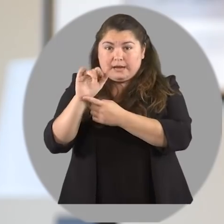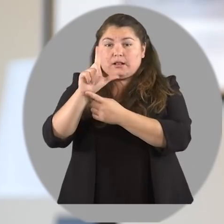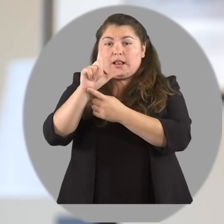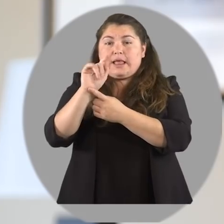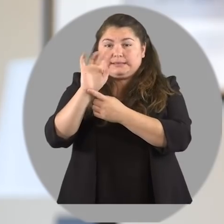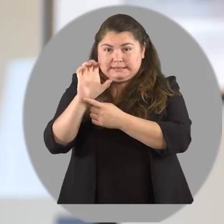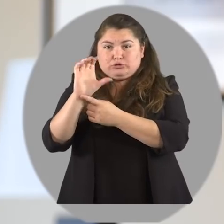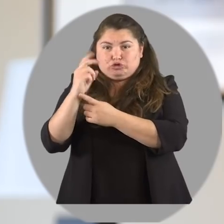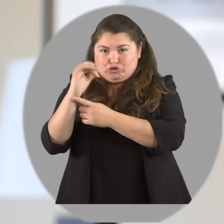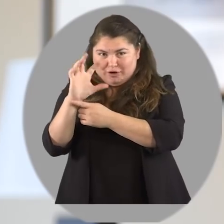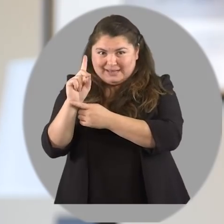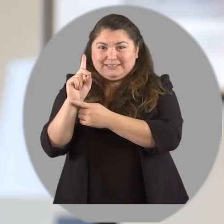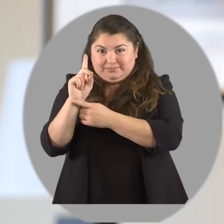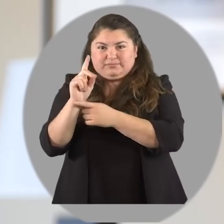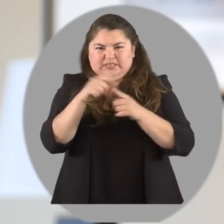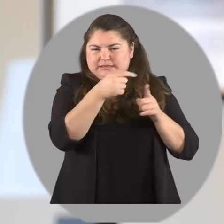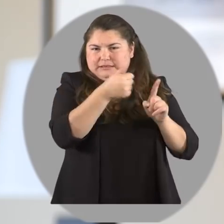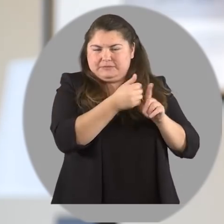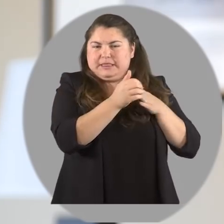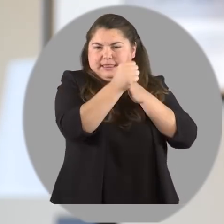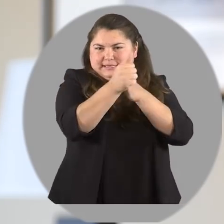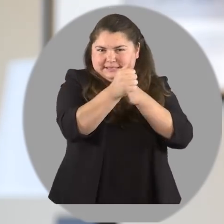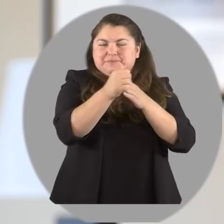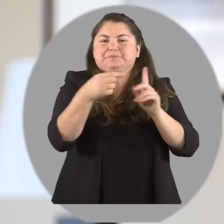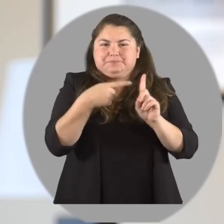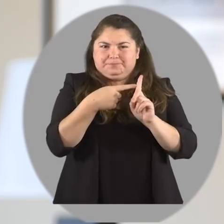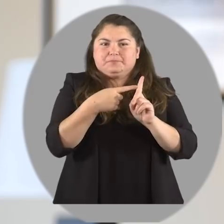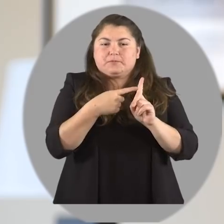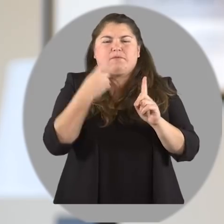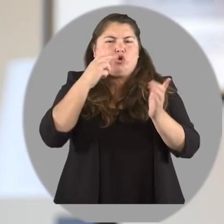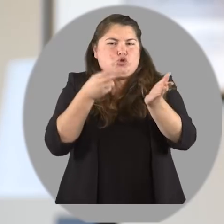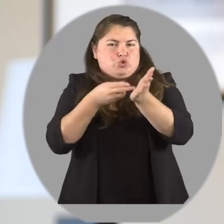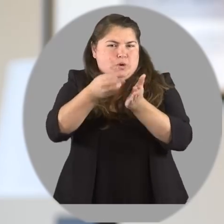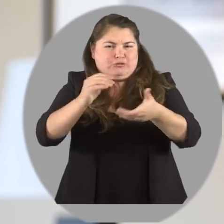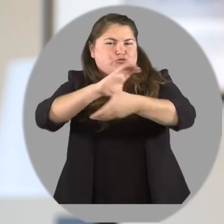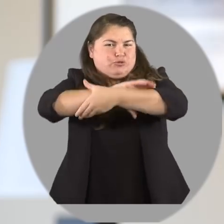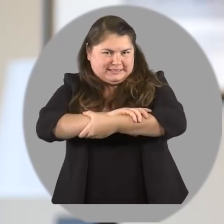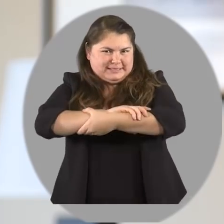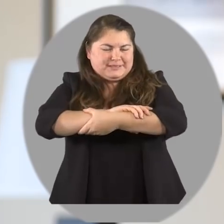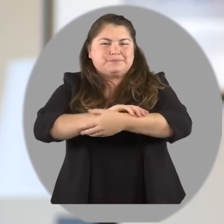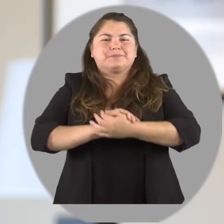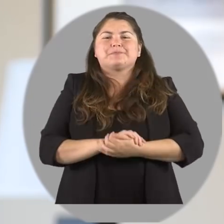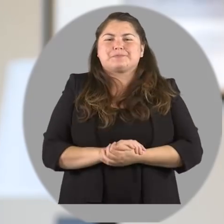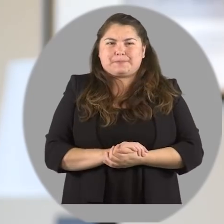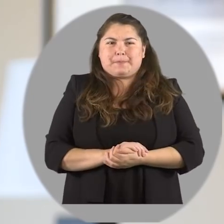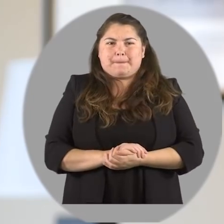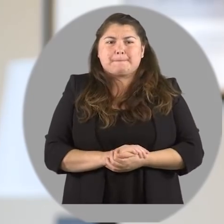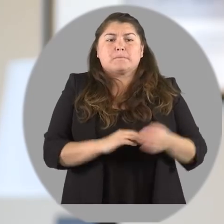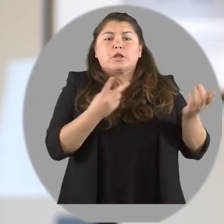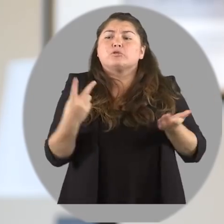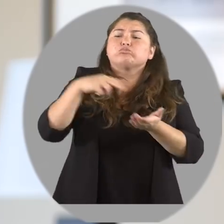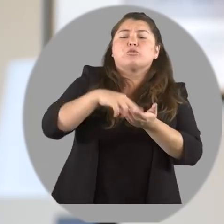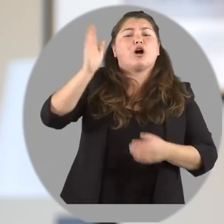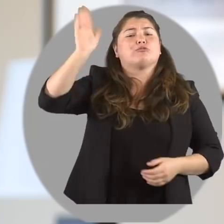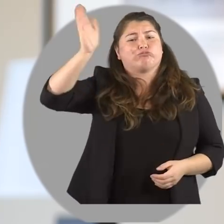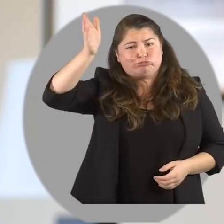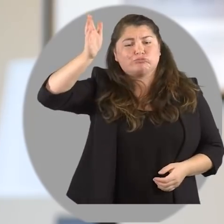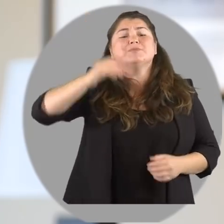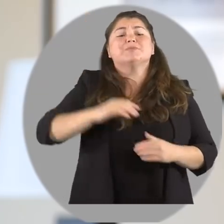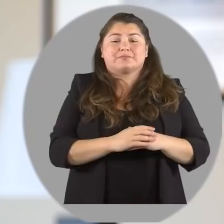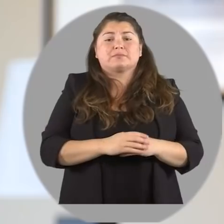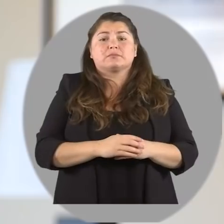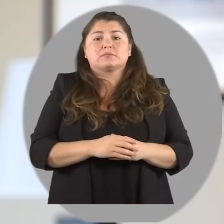Willie Littlechild was one of the commissioners for the Truth and Reconciliation, and I heard him speak one time. And he said, someone had